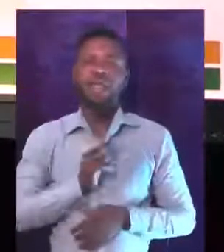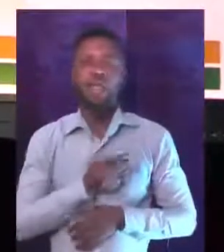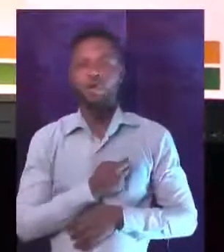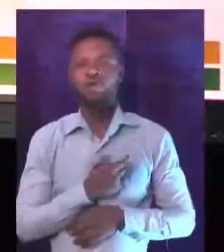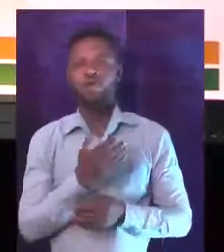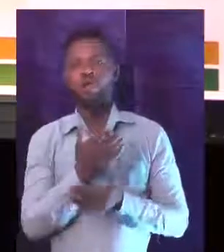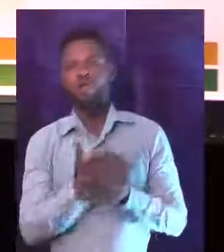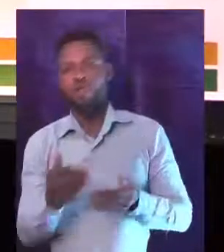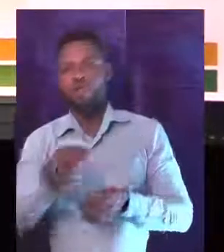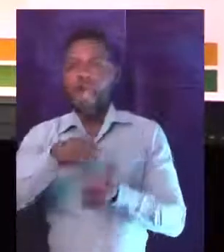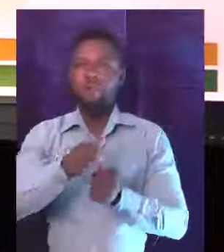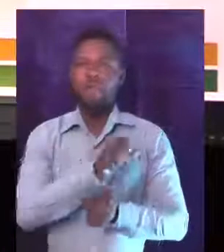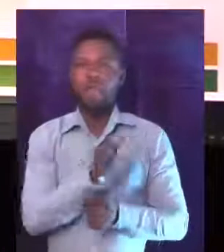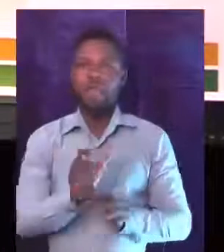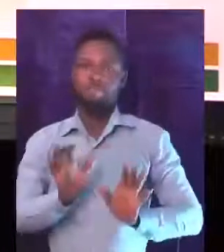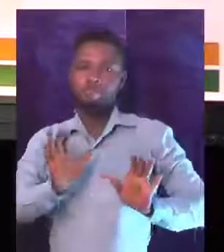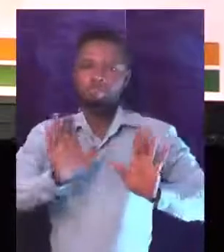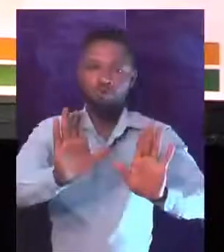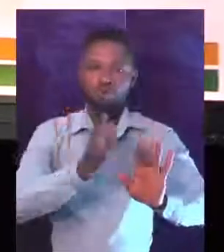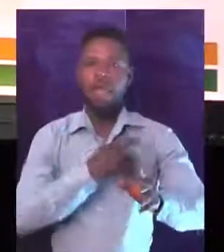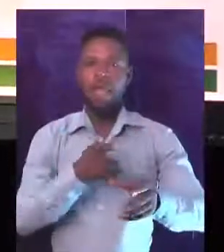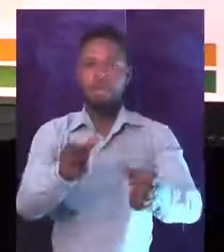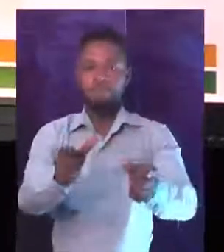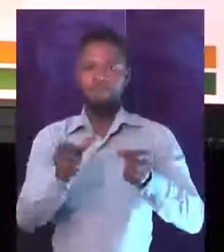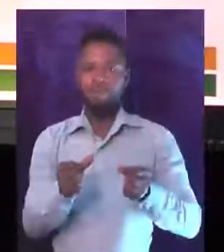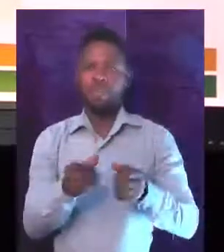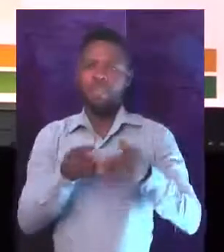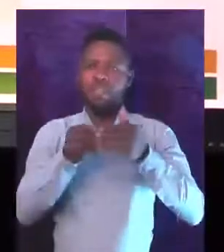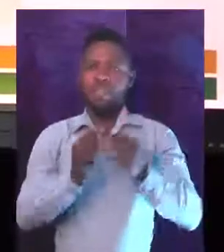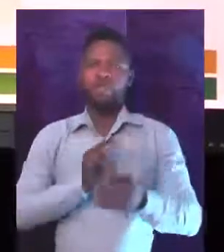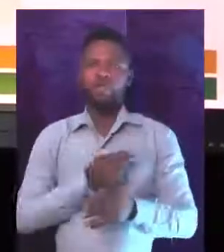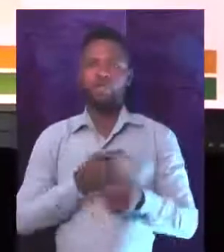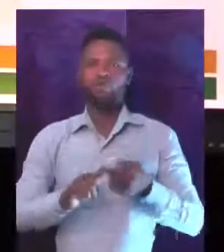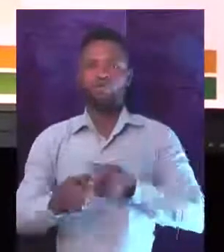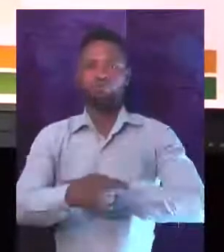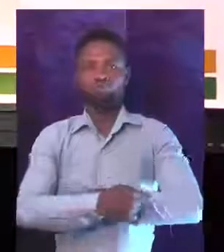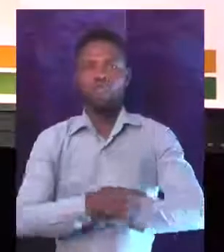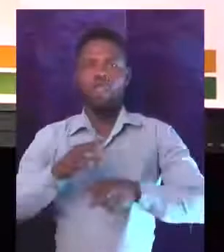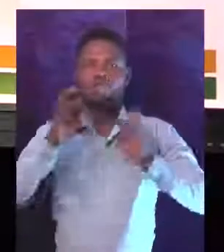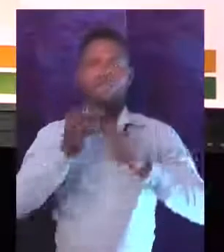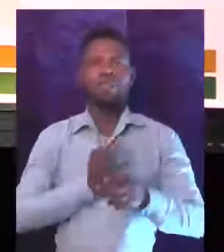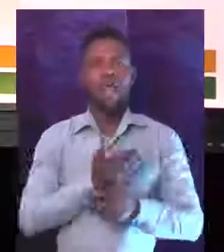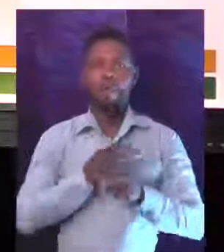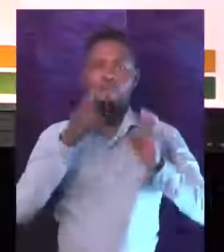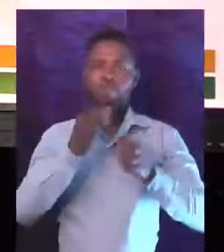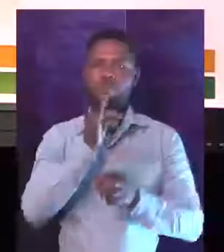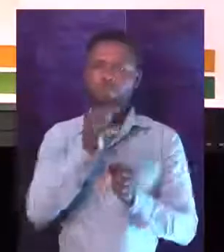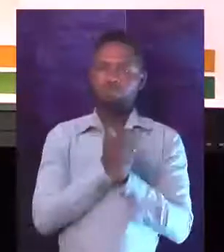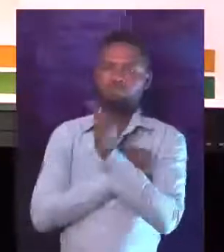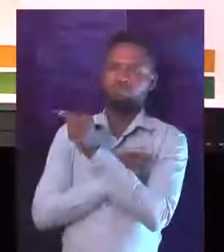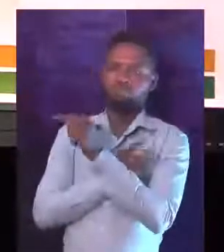us something about a push and a pull, leading us to today's topic. Our topic for today